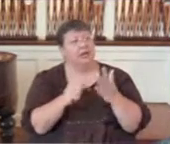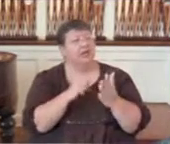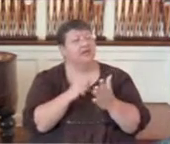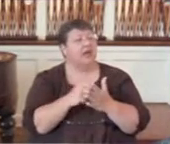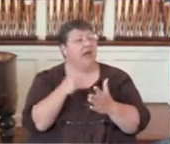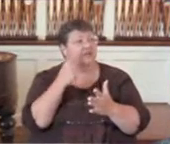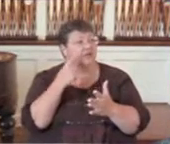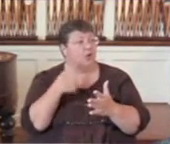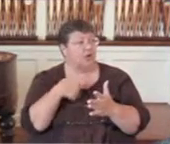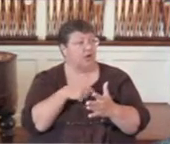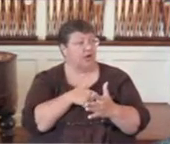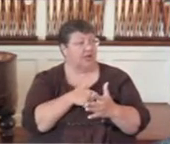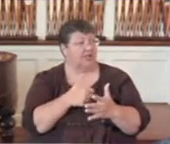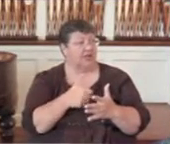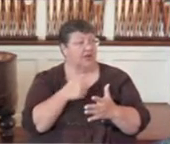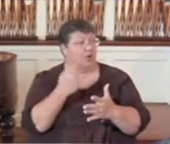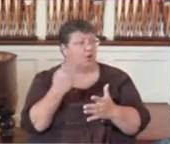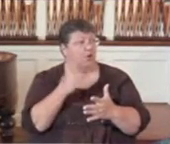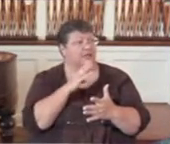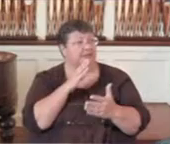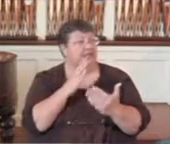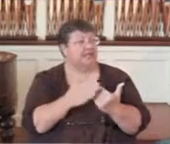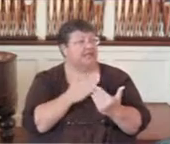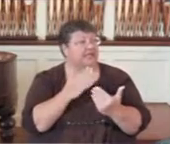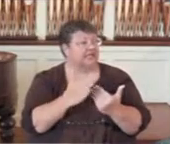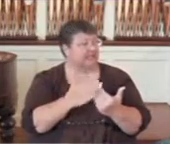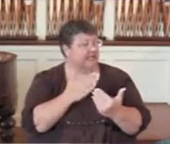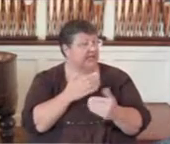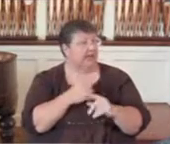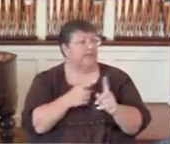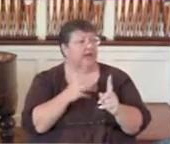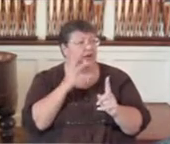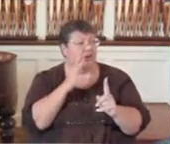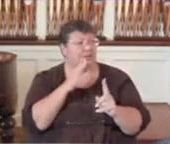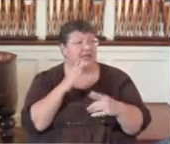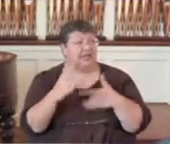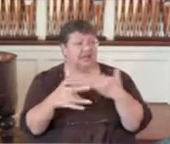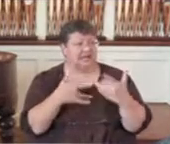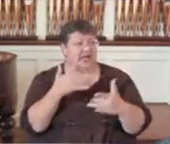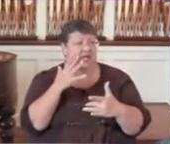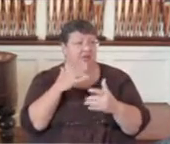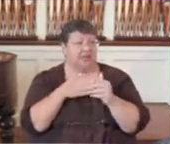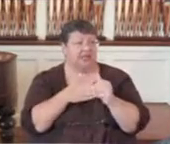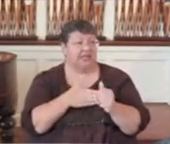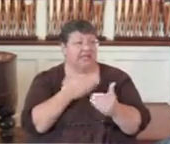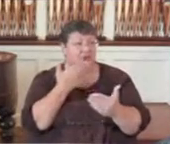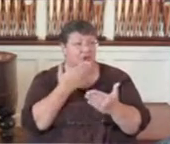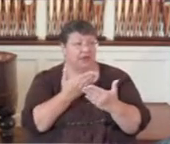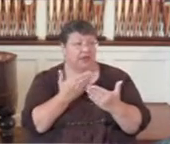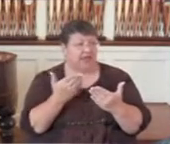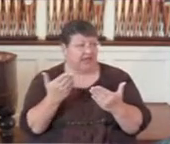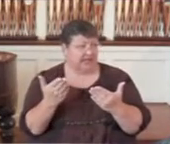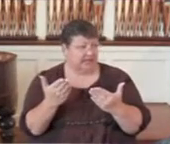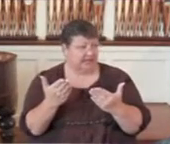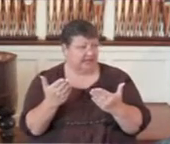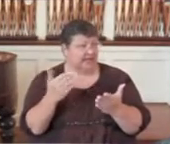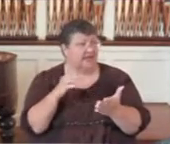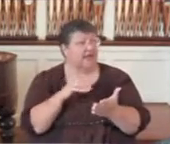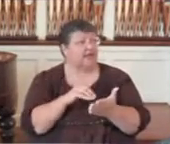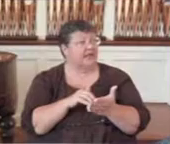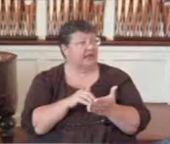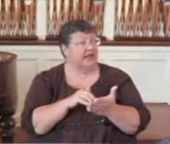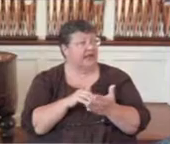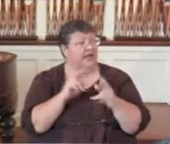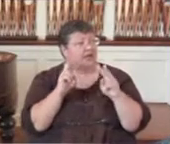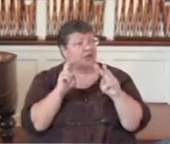time for us, and it won't always be easy, but it's going to be exciting, and it's going to lead to good things. So, again,